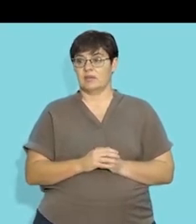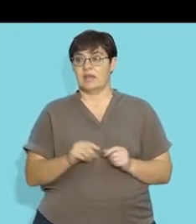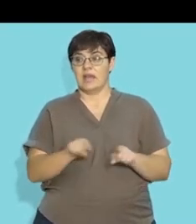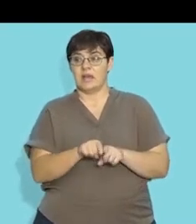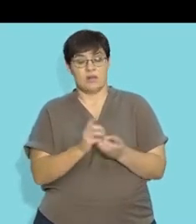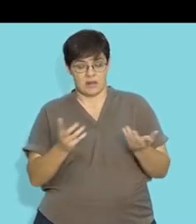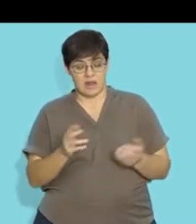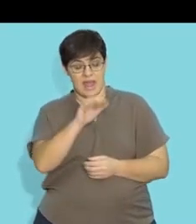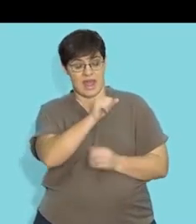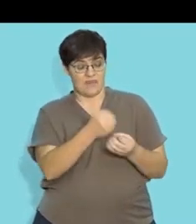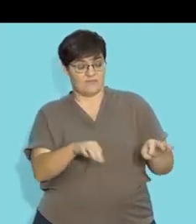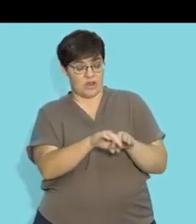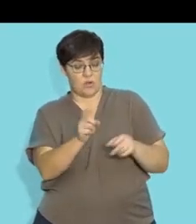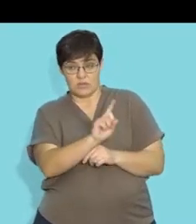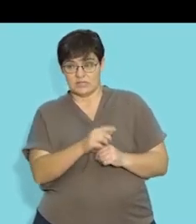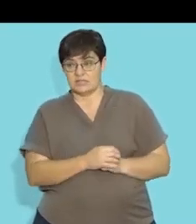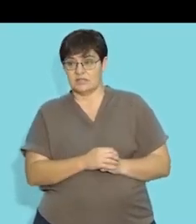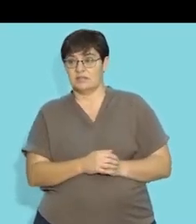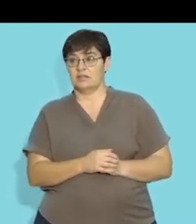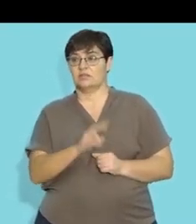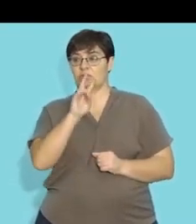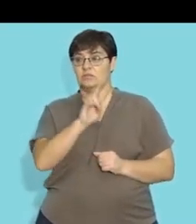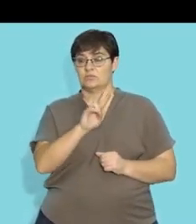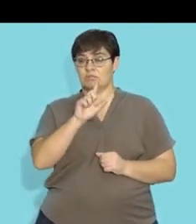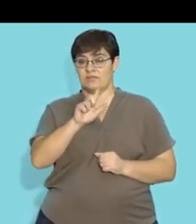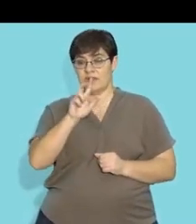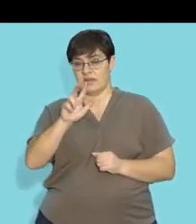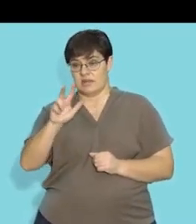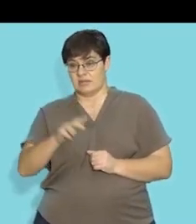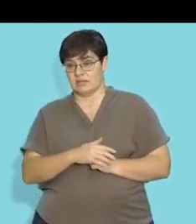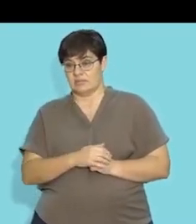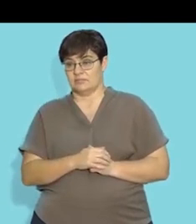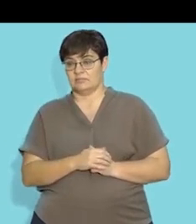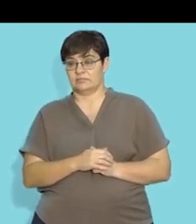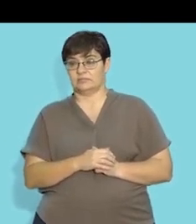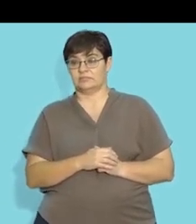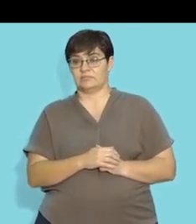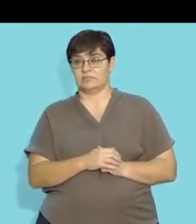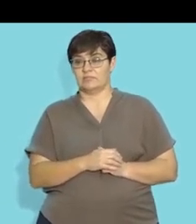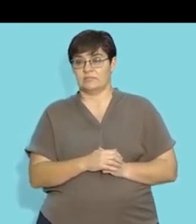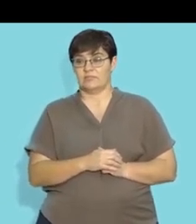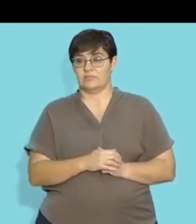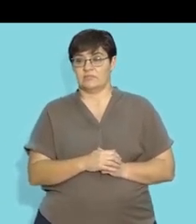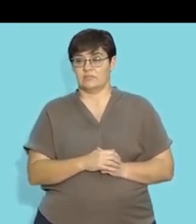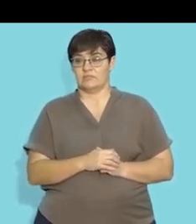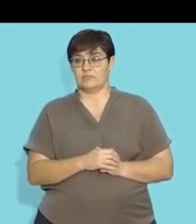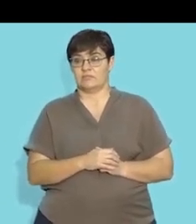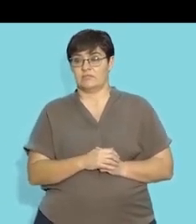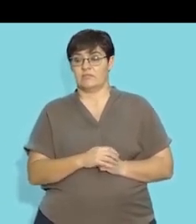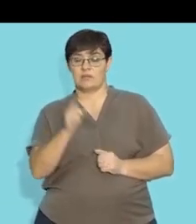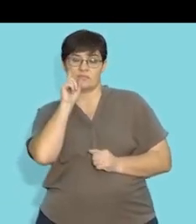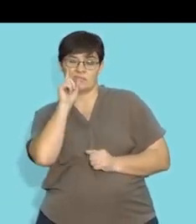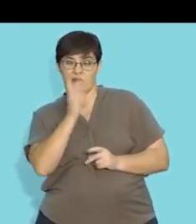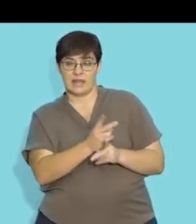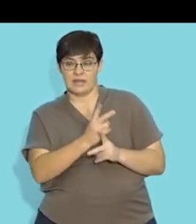equal. What is my A value? So my A value, let's put my A value. A value is equal. Let's